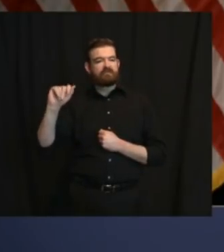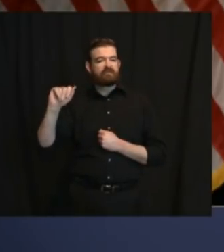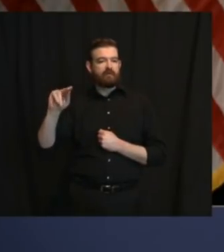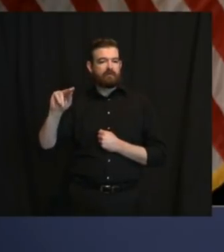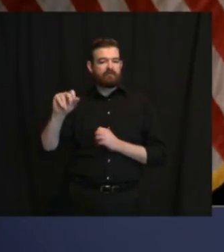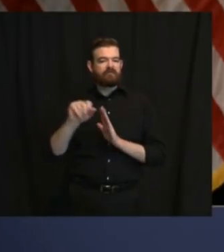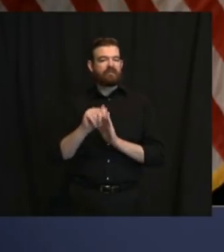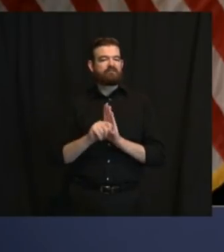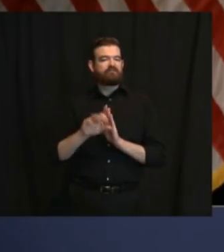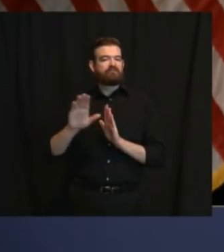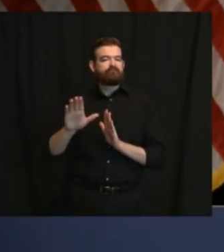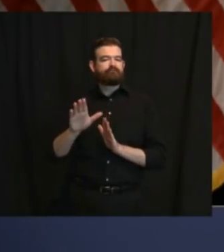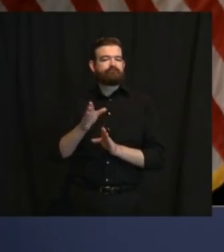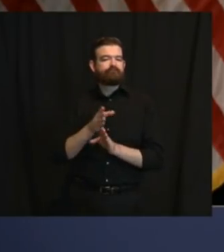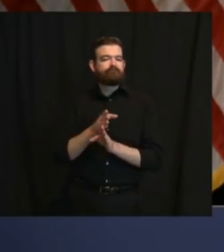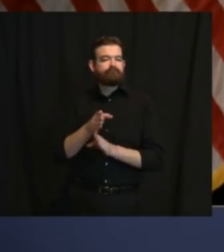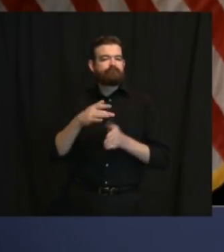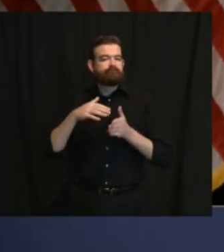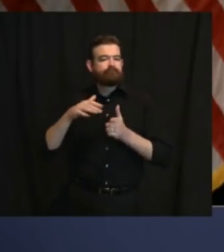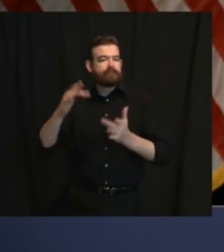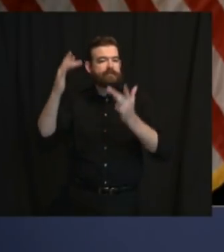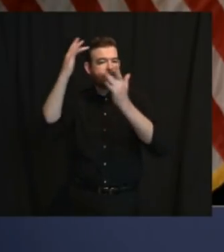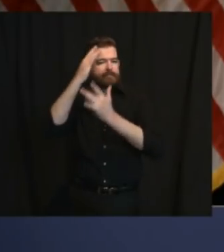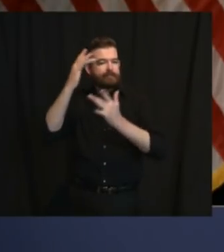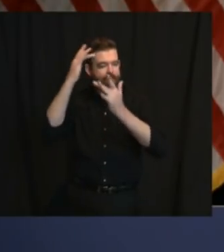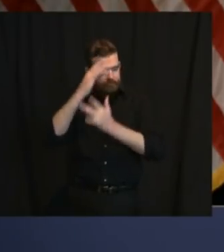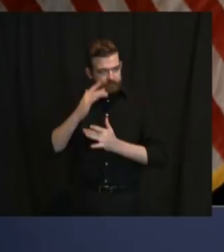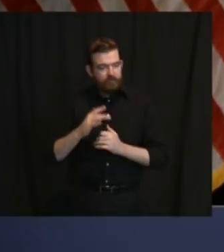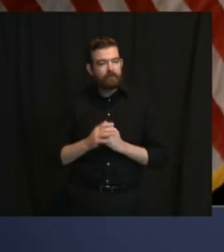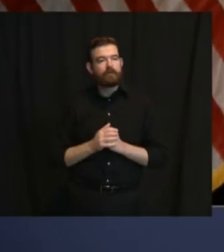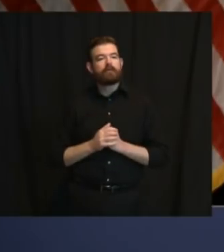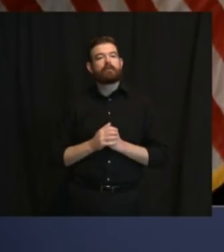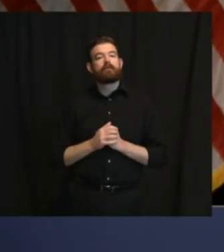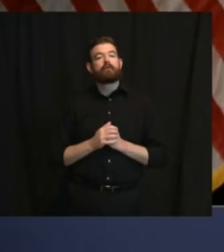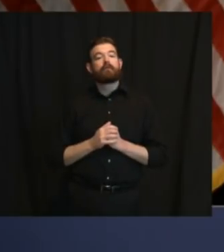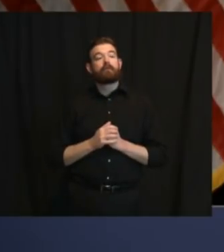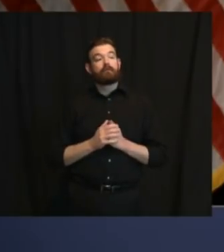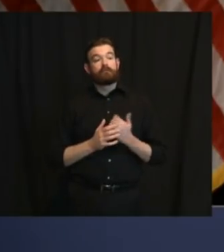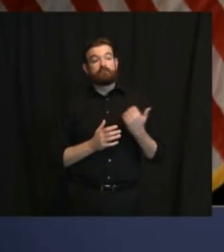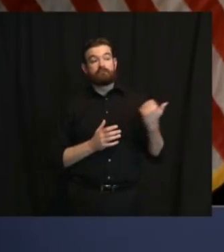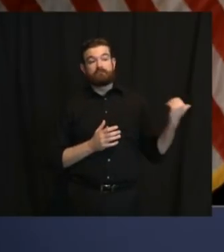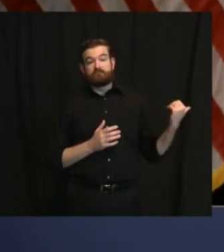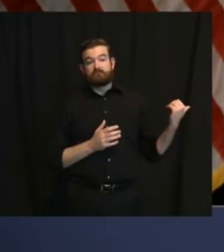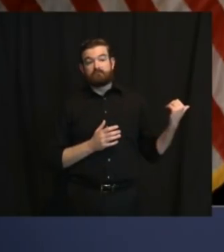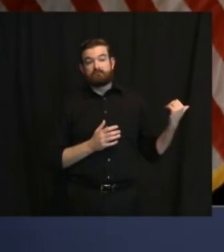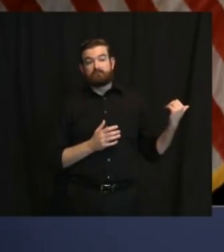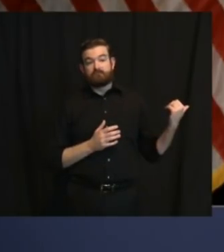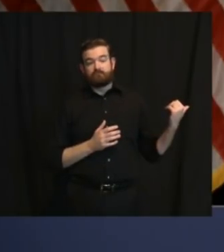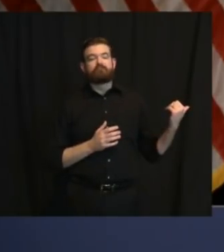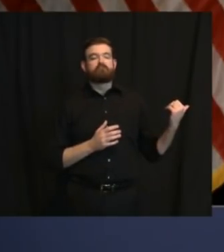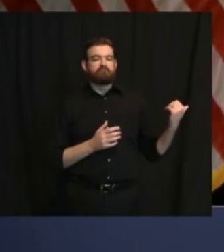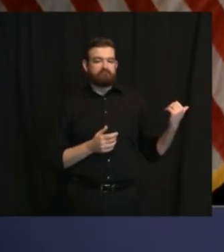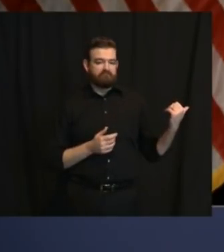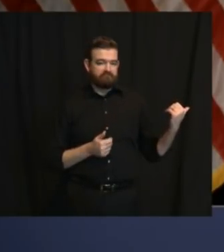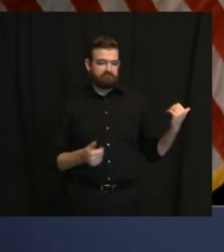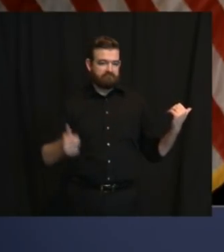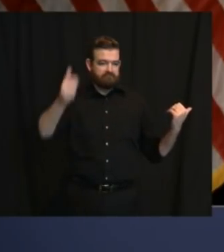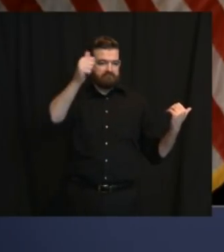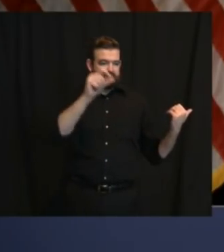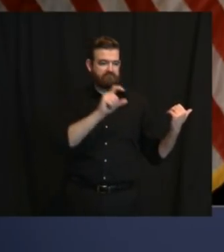Christina Tan. Thank you both for being here. The guy to my left, who also does not need an introduction, the Superintendent of the State Police, Colonel Pat